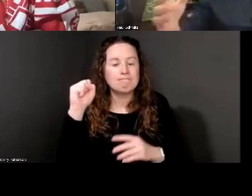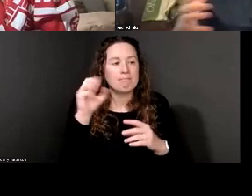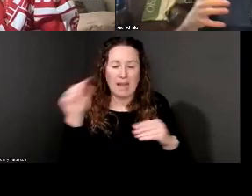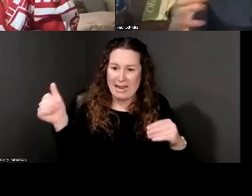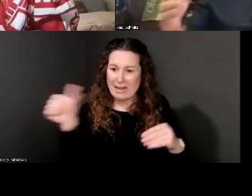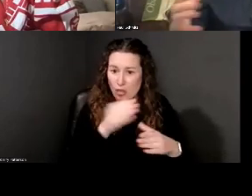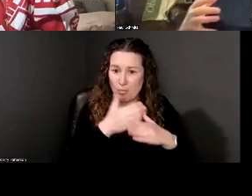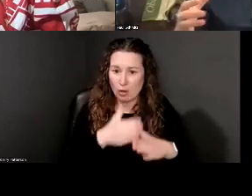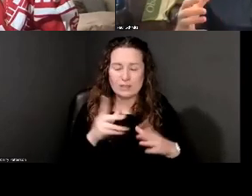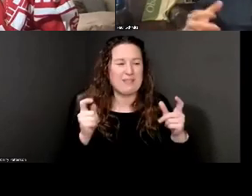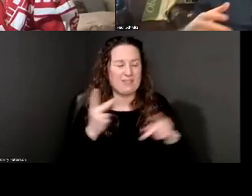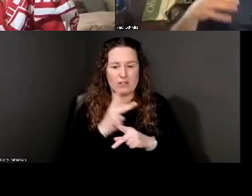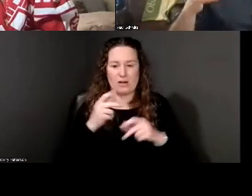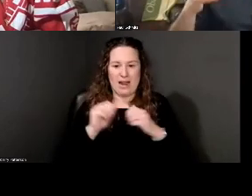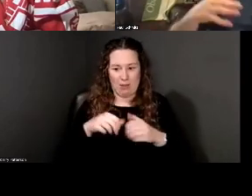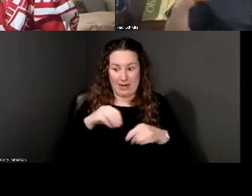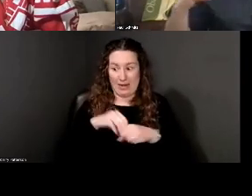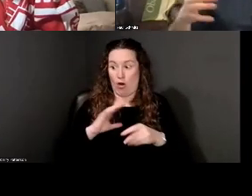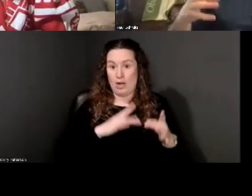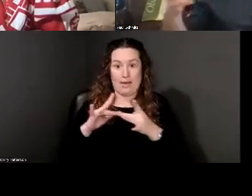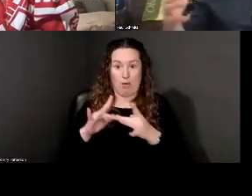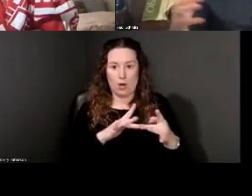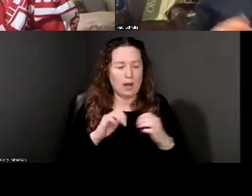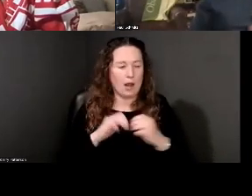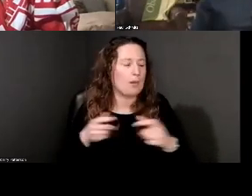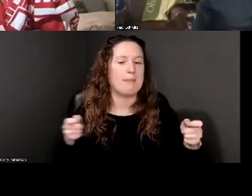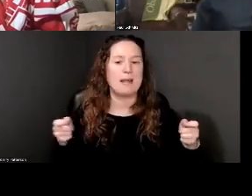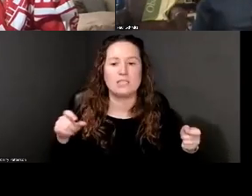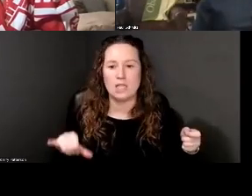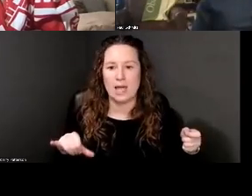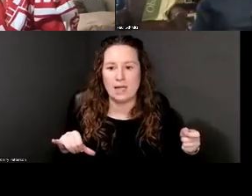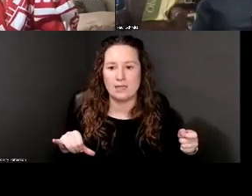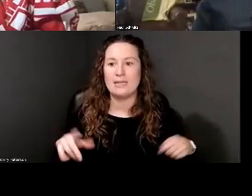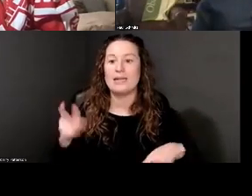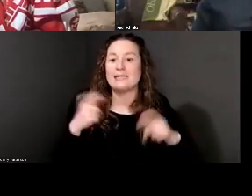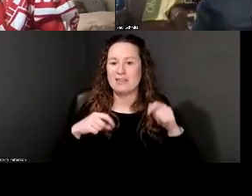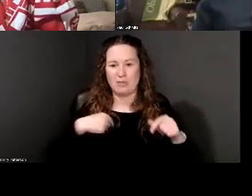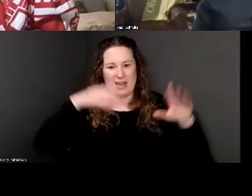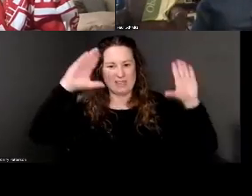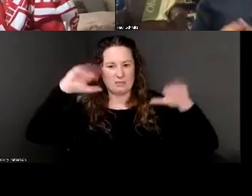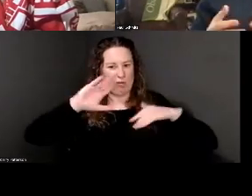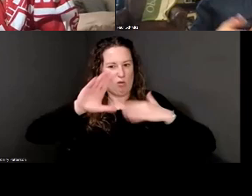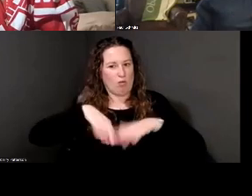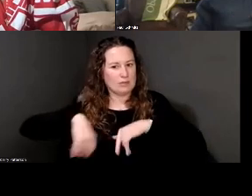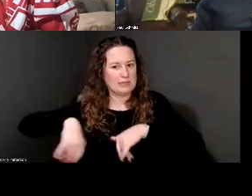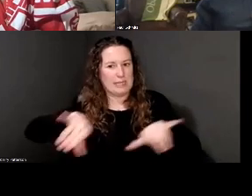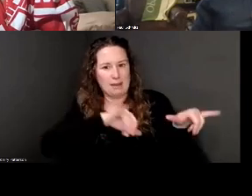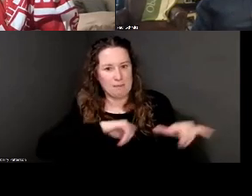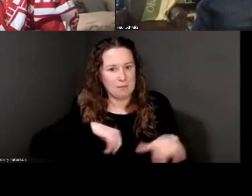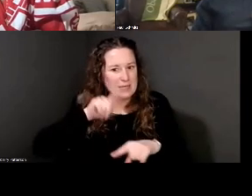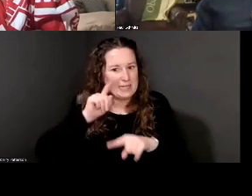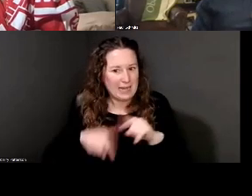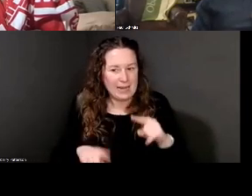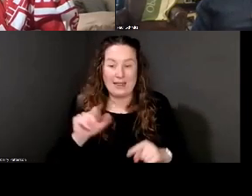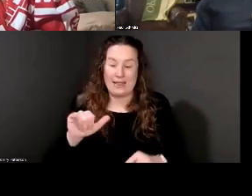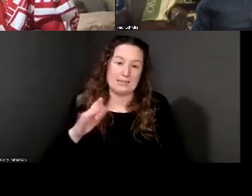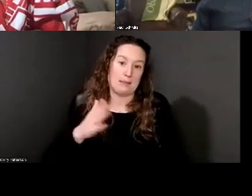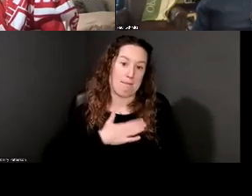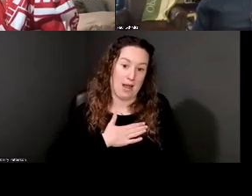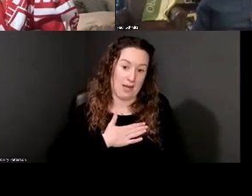that within the network instead of expecting everyone to be in the same place. That's right. That would be